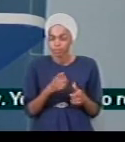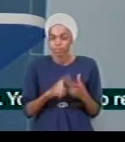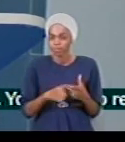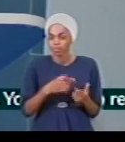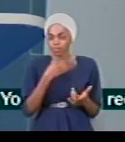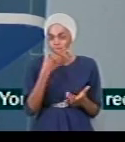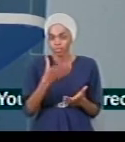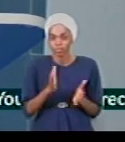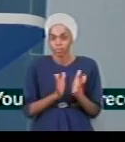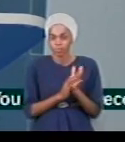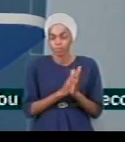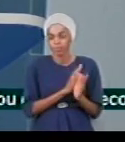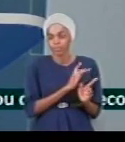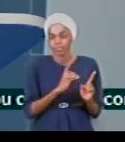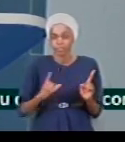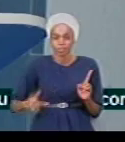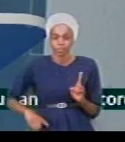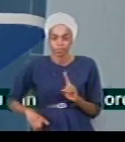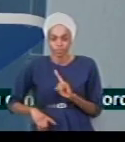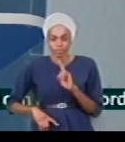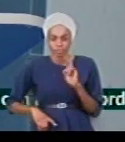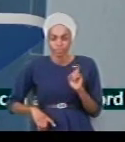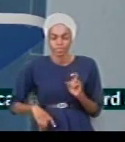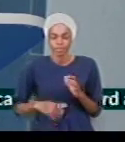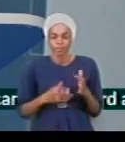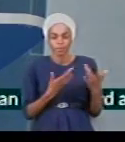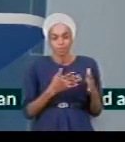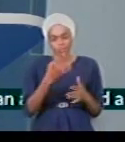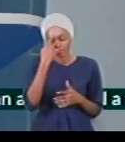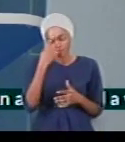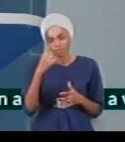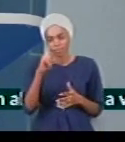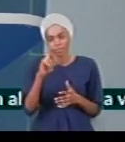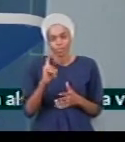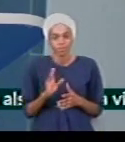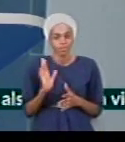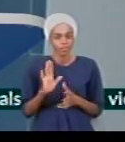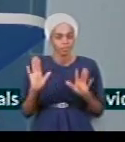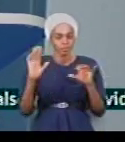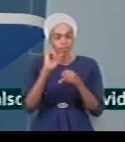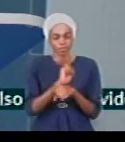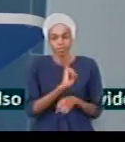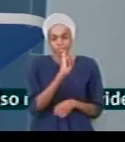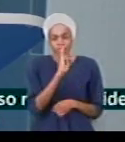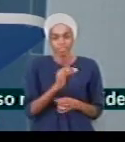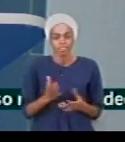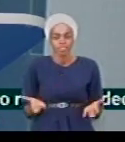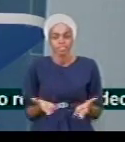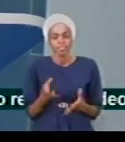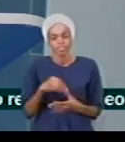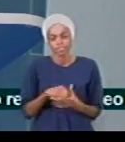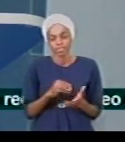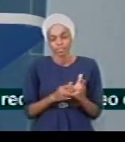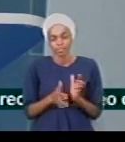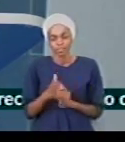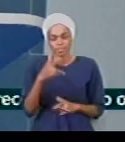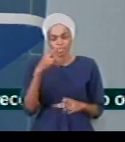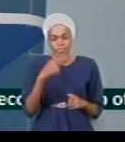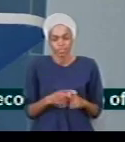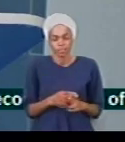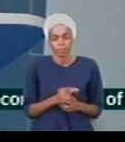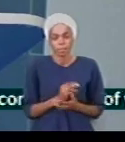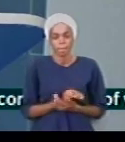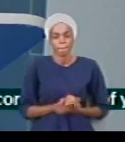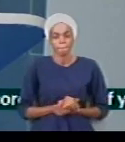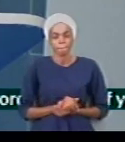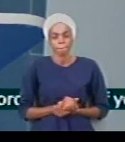A miracle is here. I say your miracle is here. Check your body right now. What you cannot do, begin to do